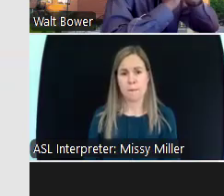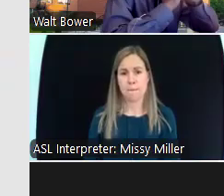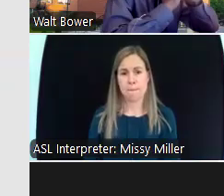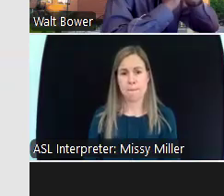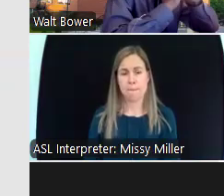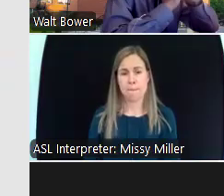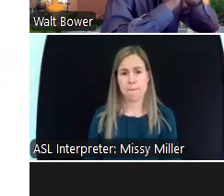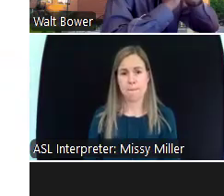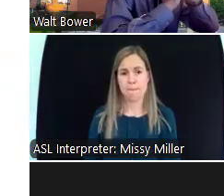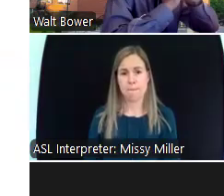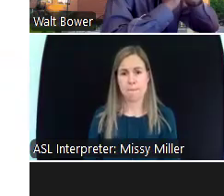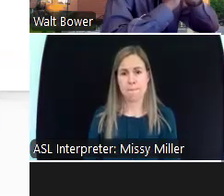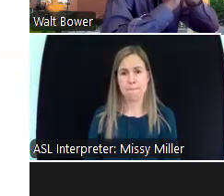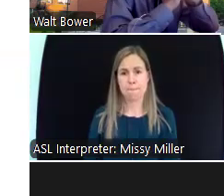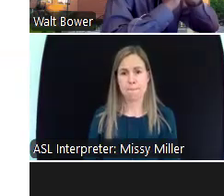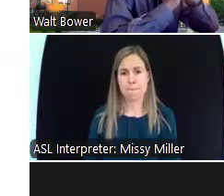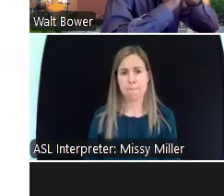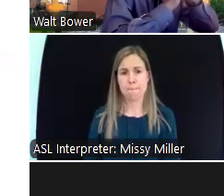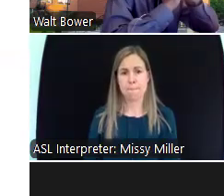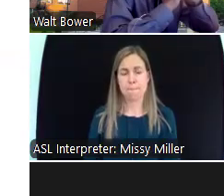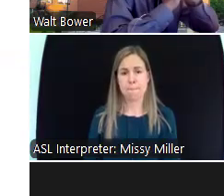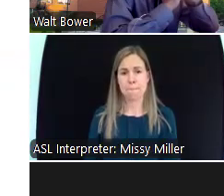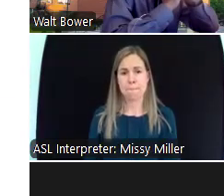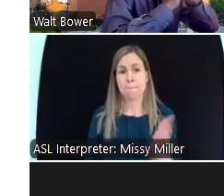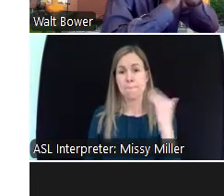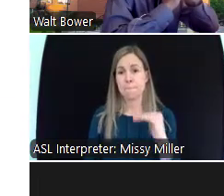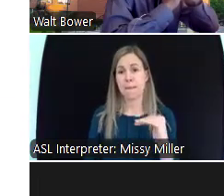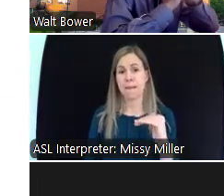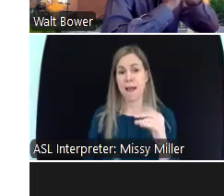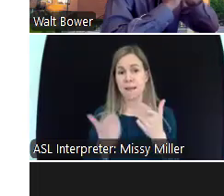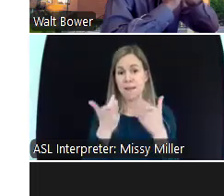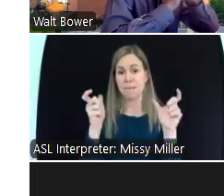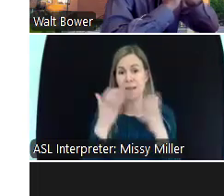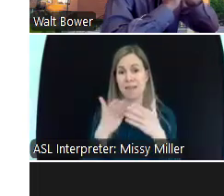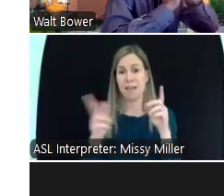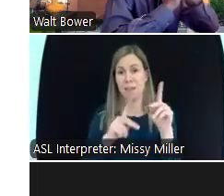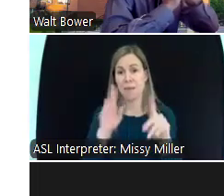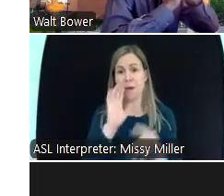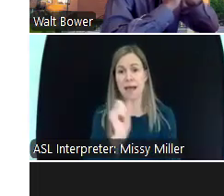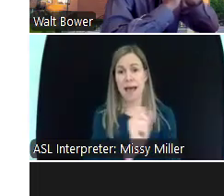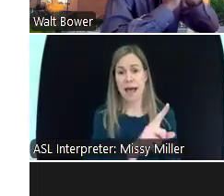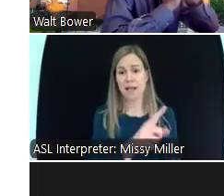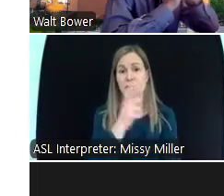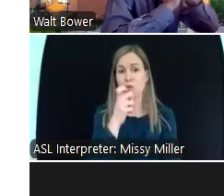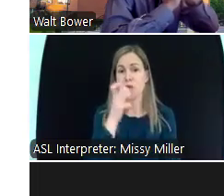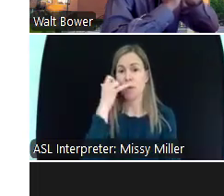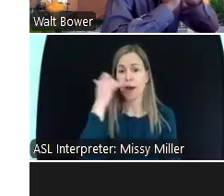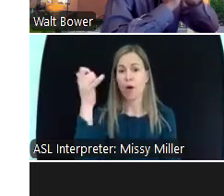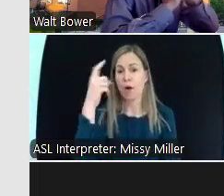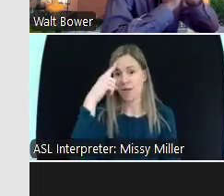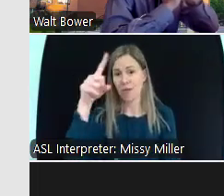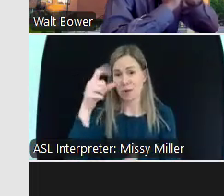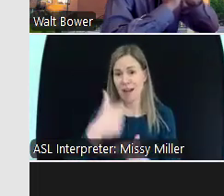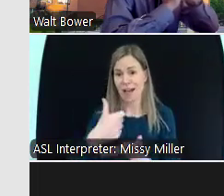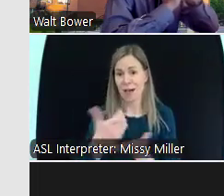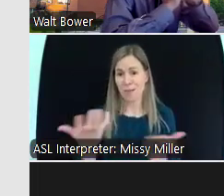And then one of the next big things people always ask about is, who do I call for help